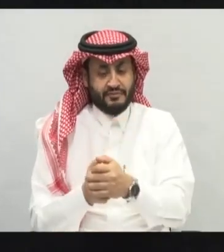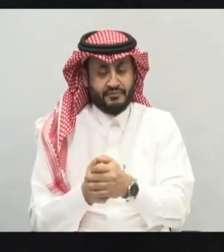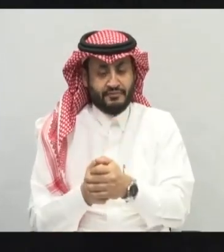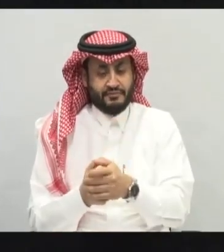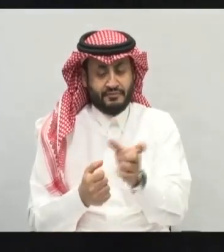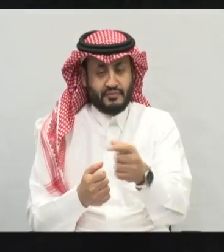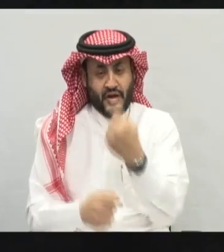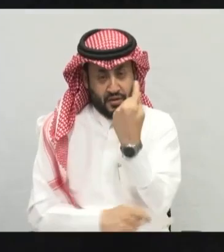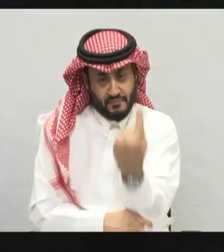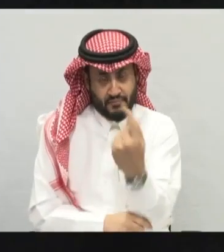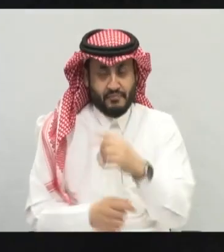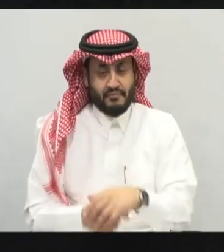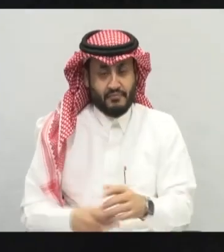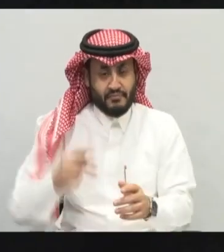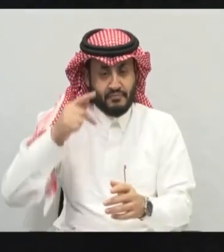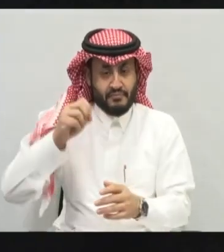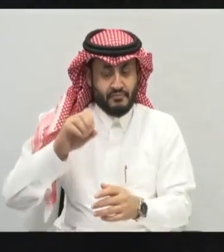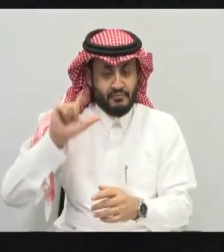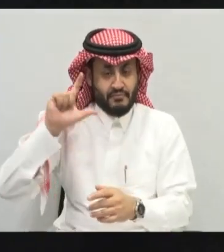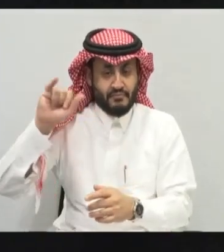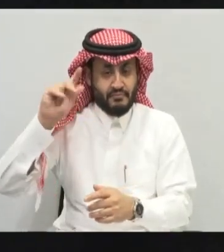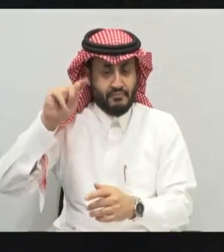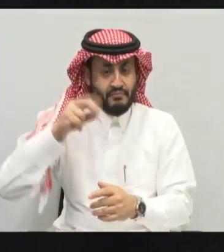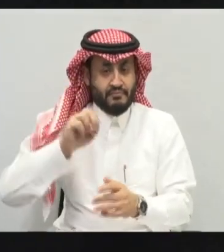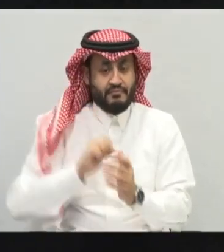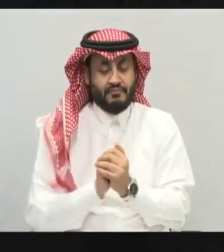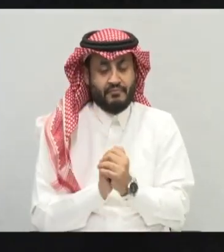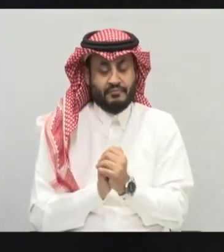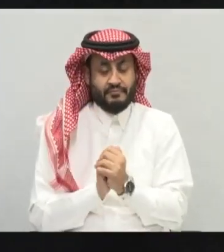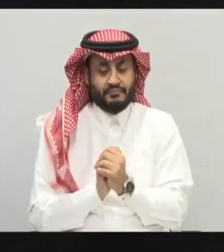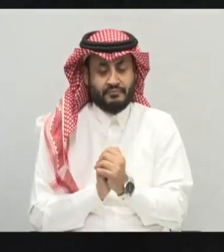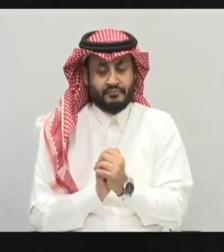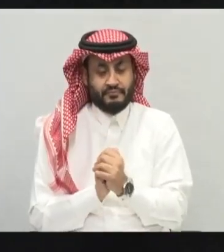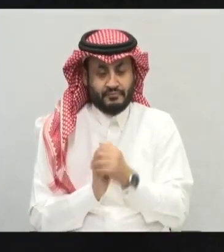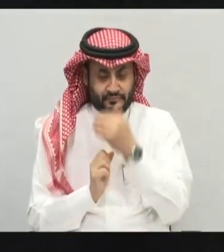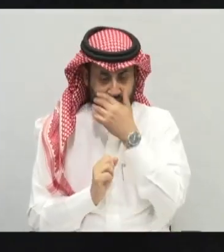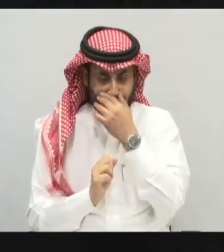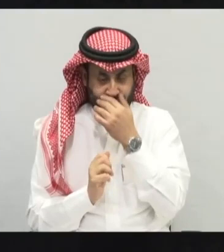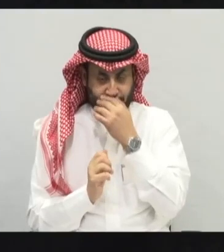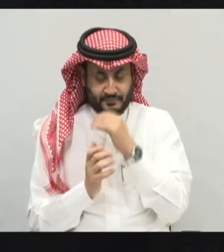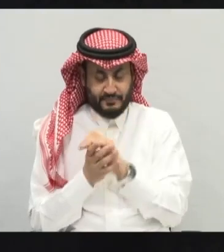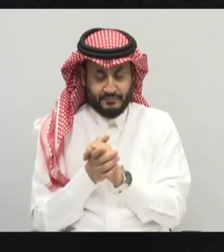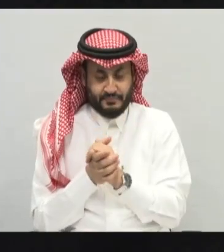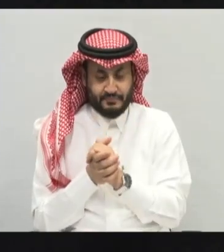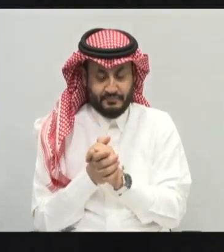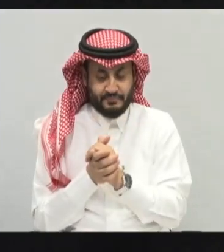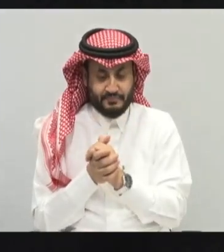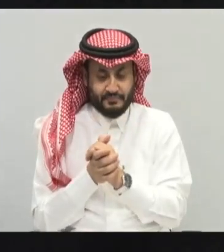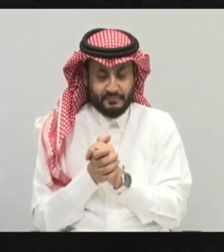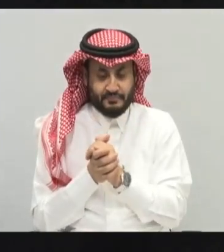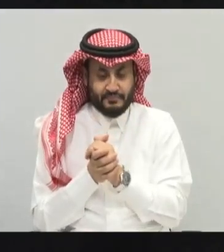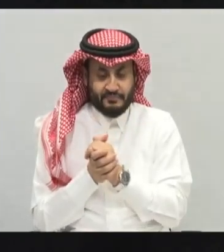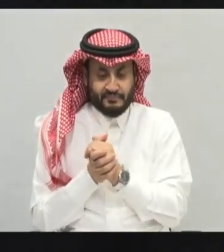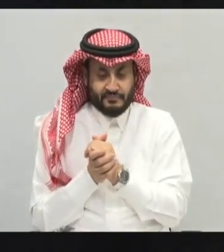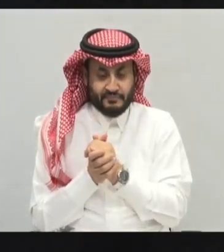it is polite for businessmen to shake hands or shaking hand is bullied shaking